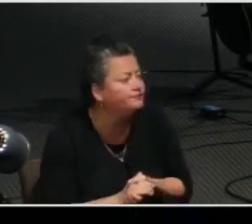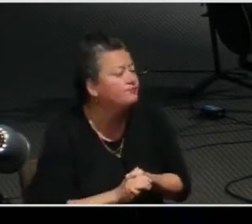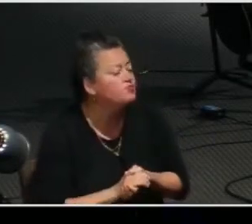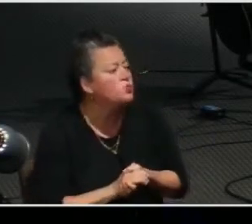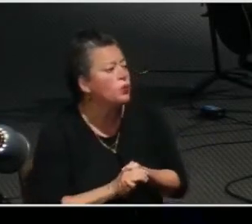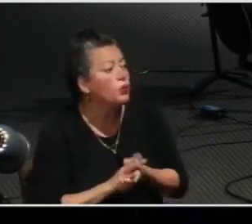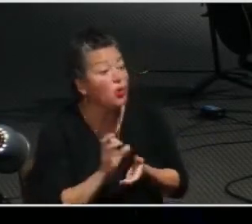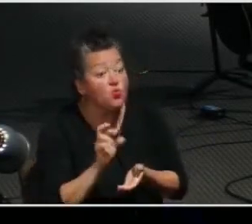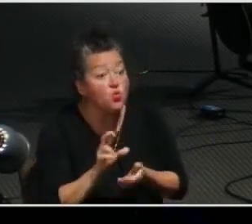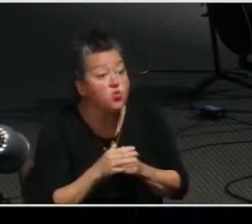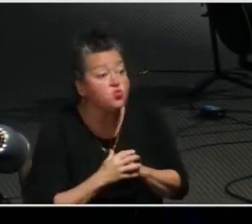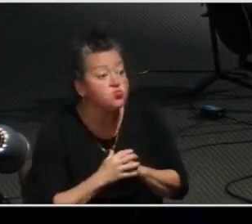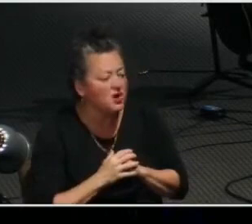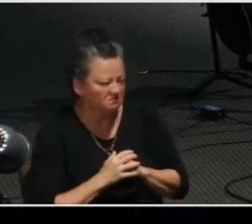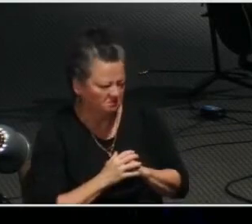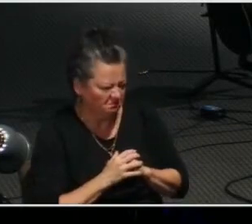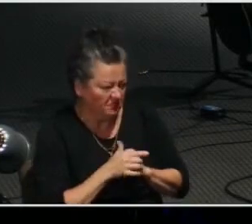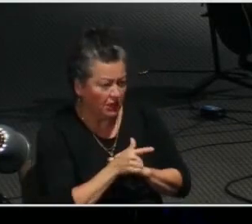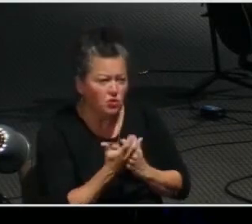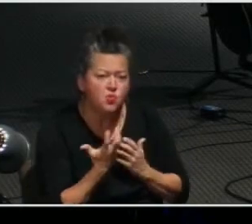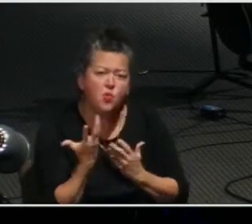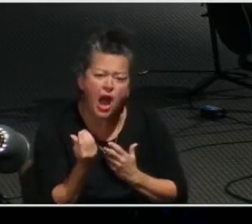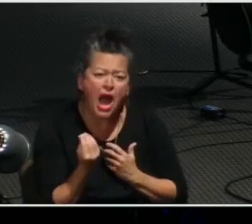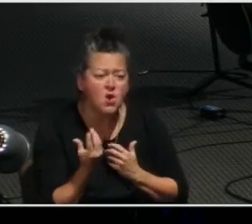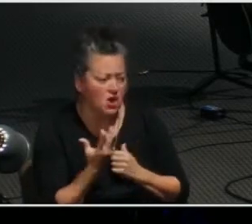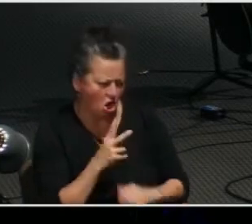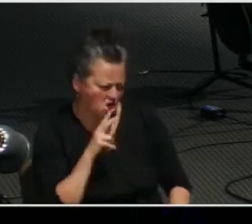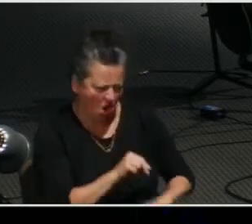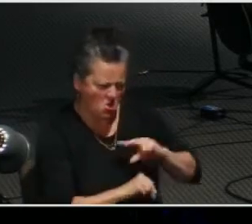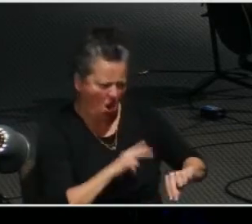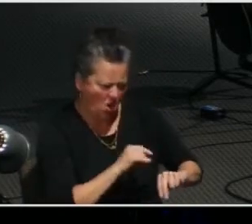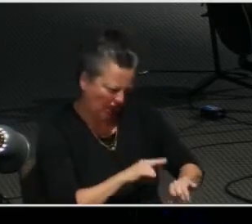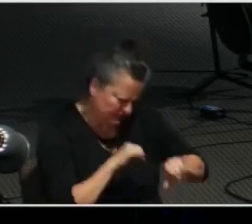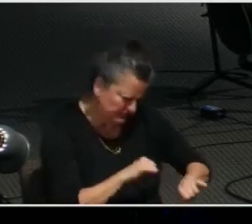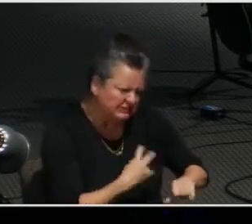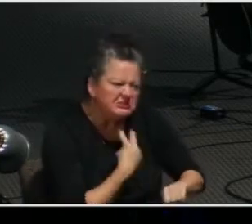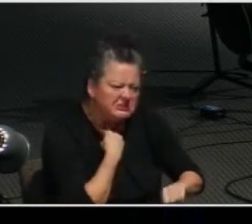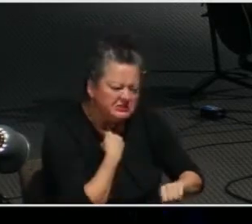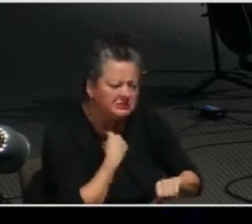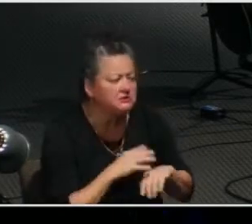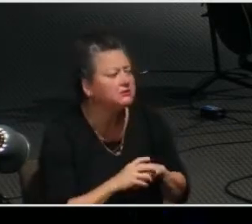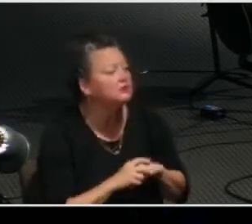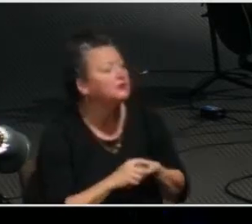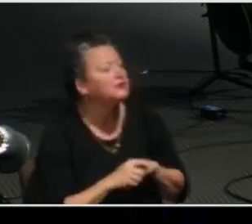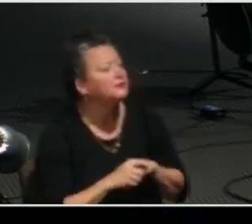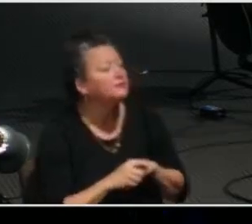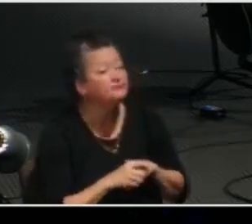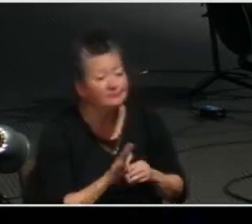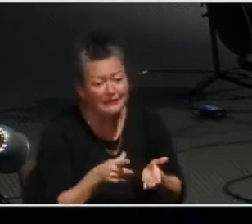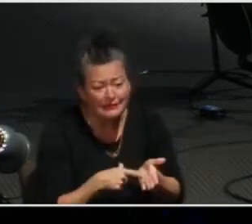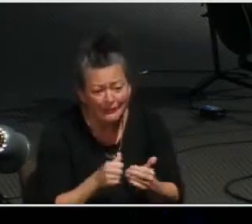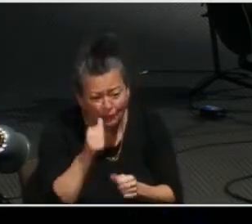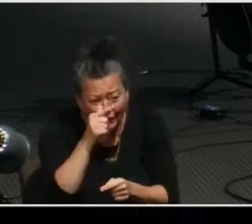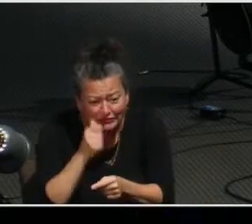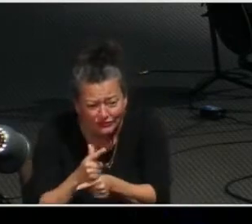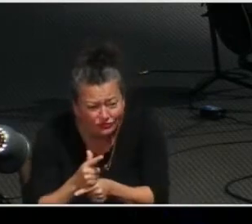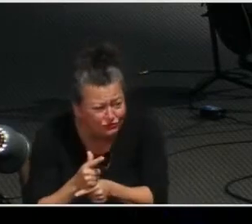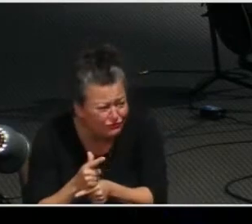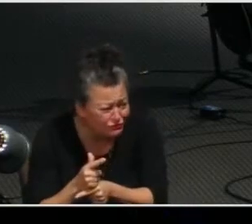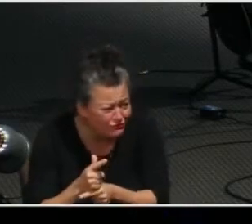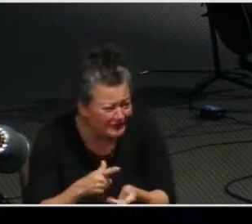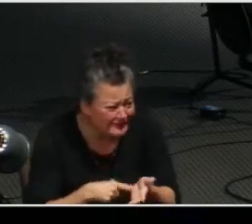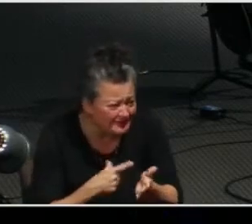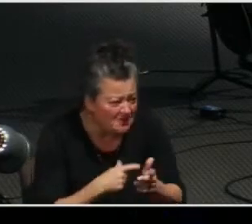from opportunities or freedom. Siblings can be cruel to a younger sibling or a different